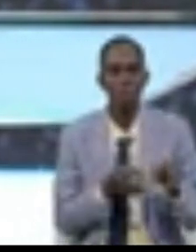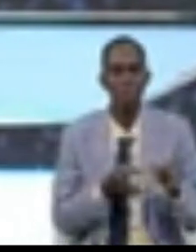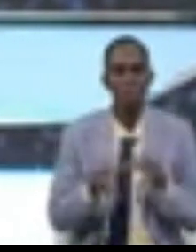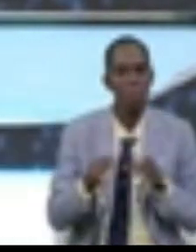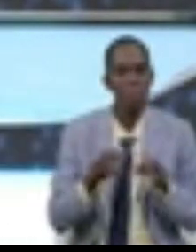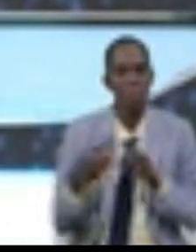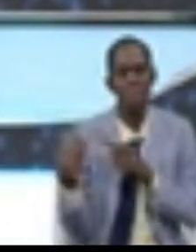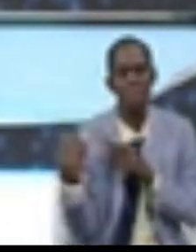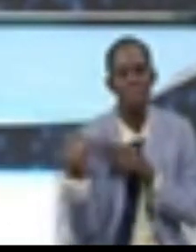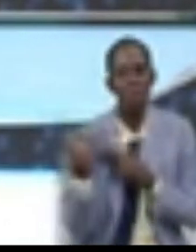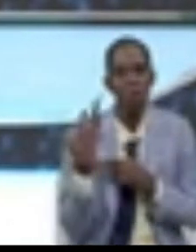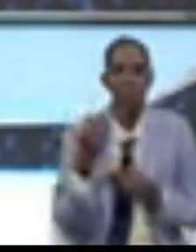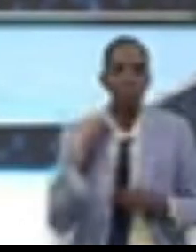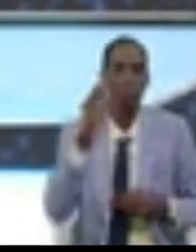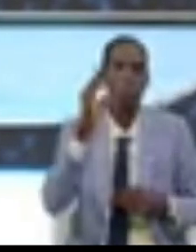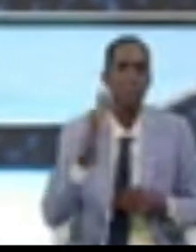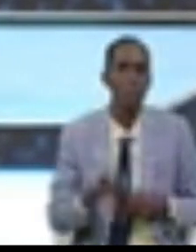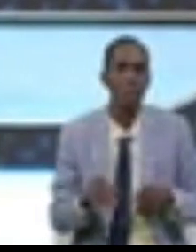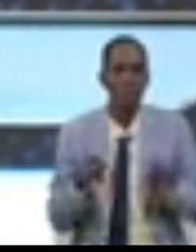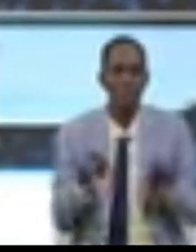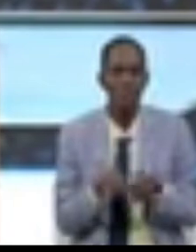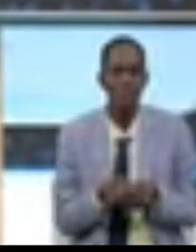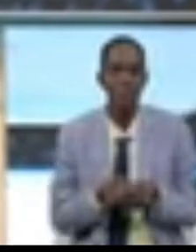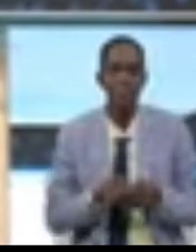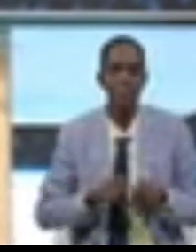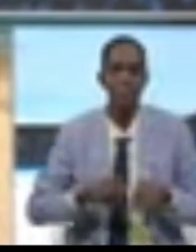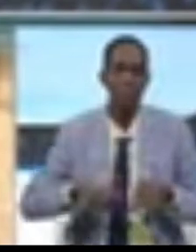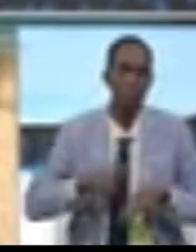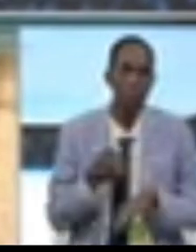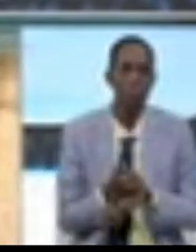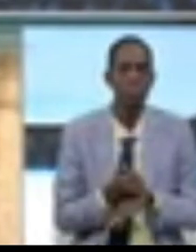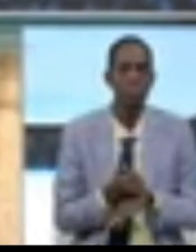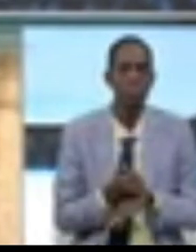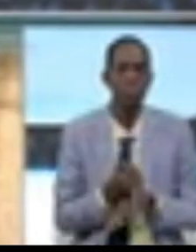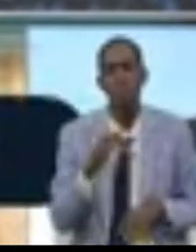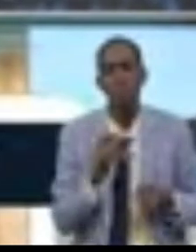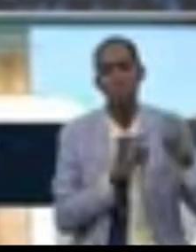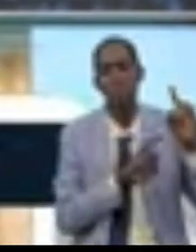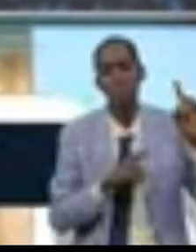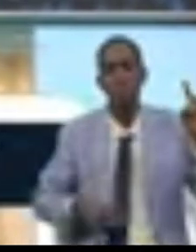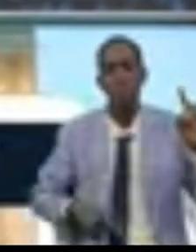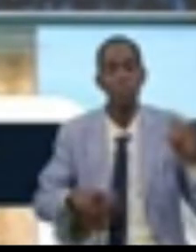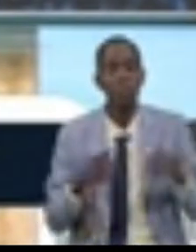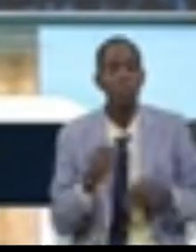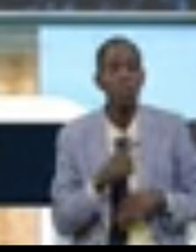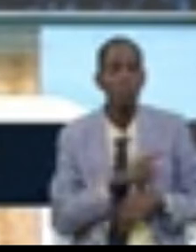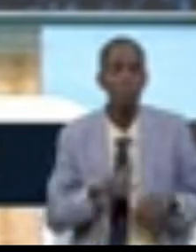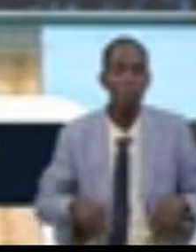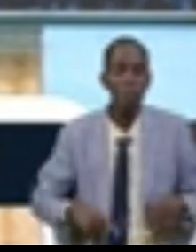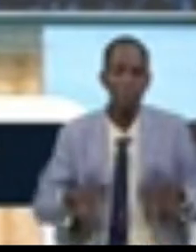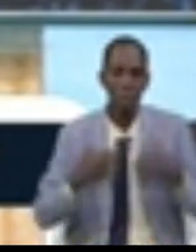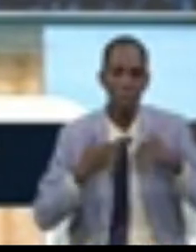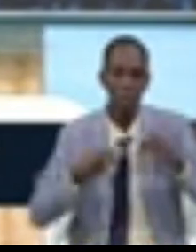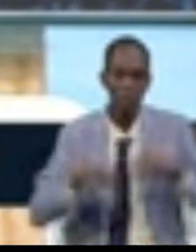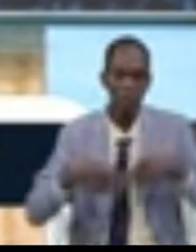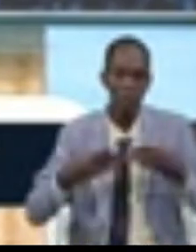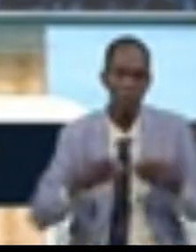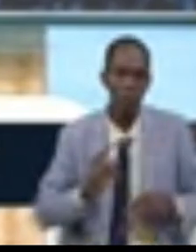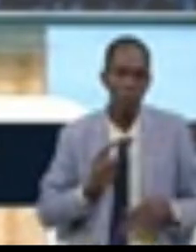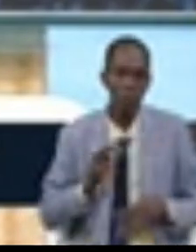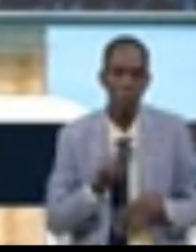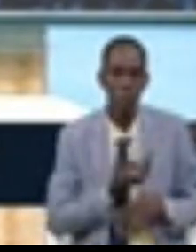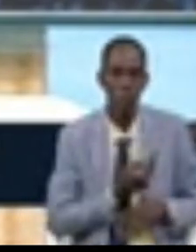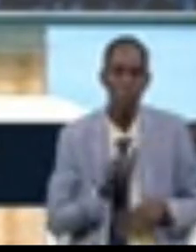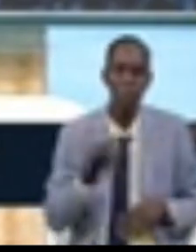responsibilities of ministers as sealed by God. The Lord has given those responsibilities and he